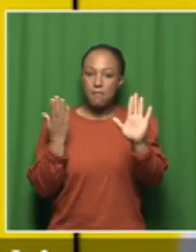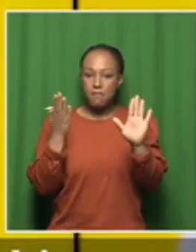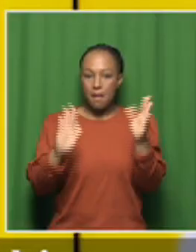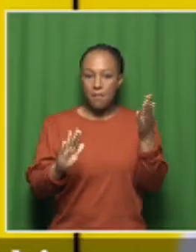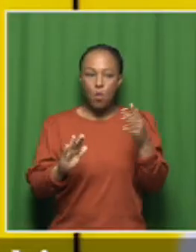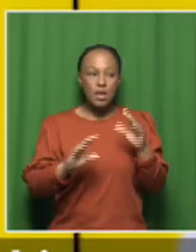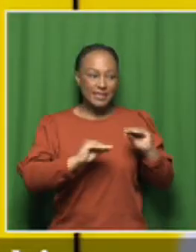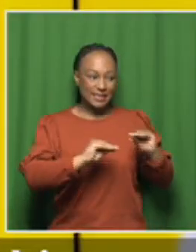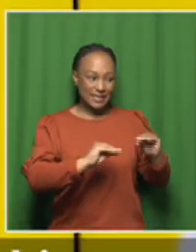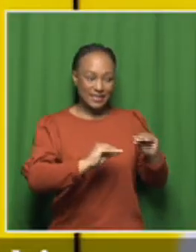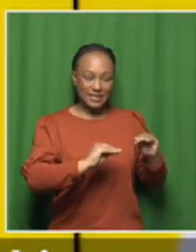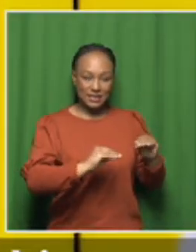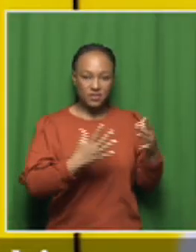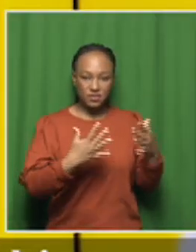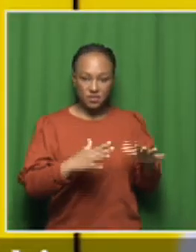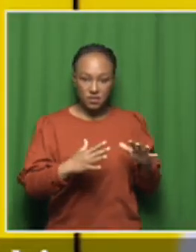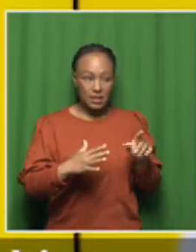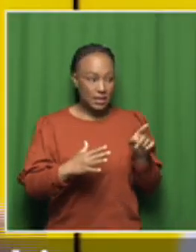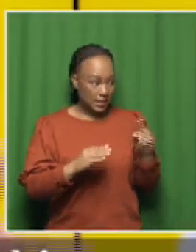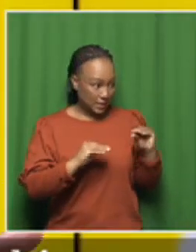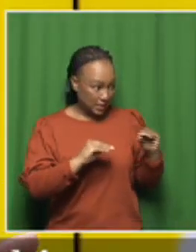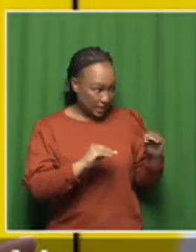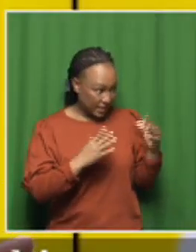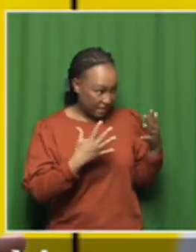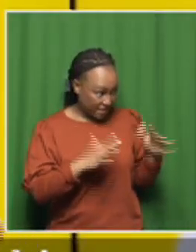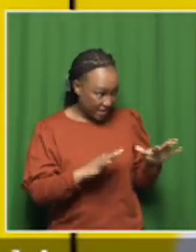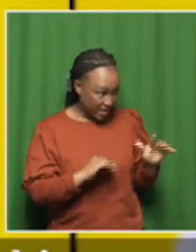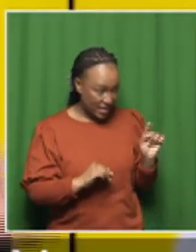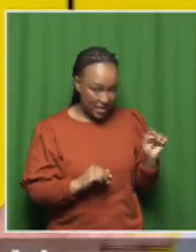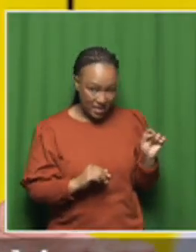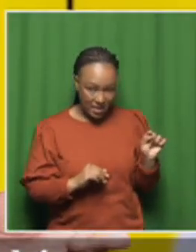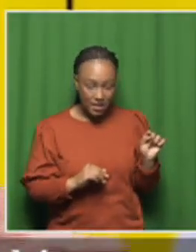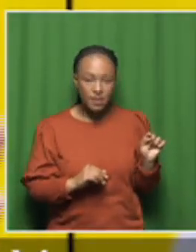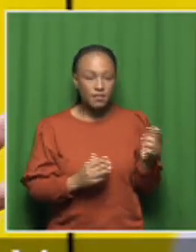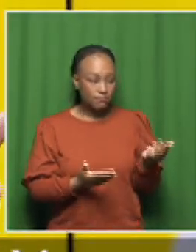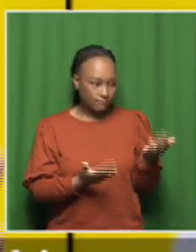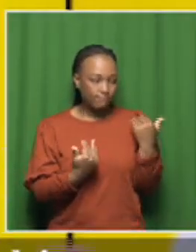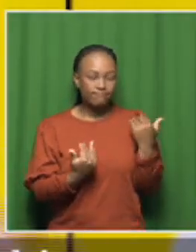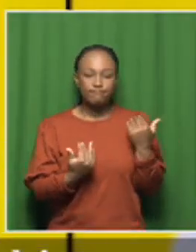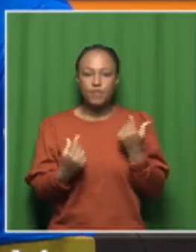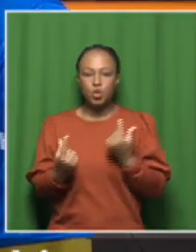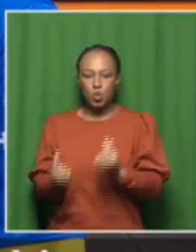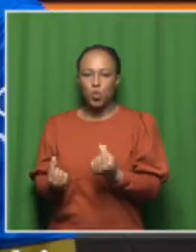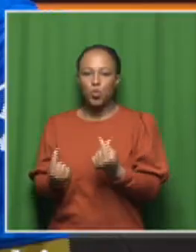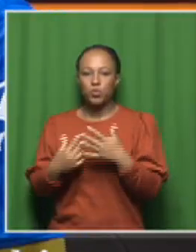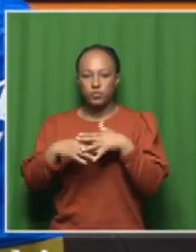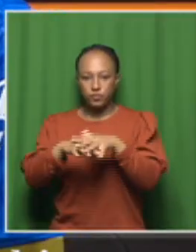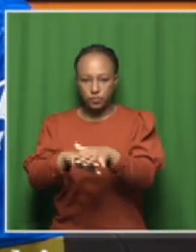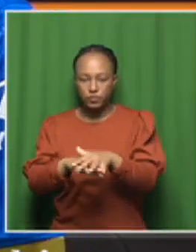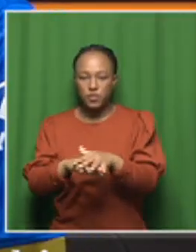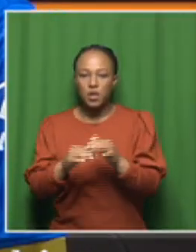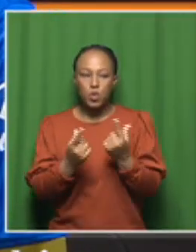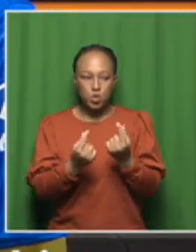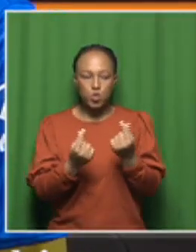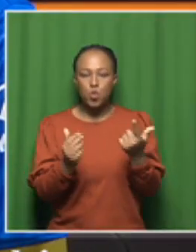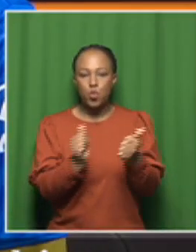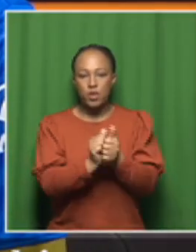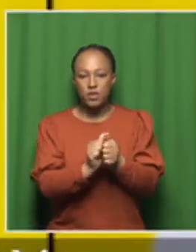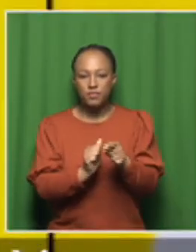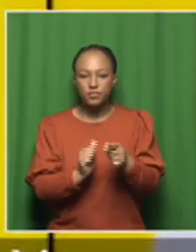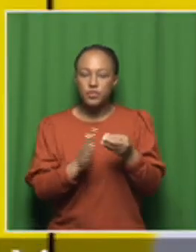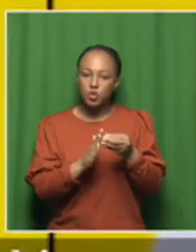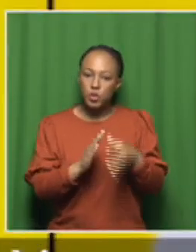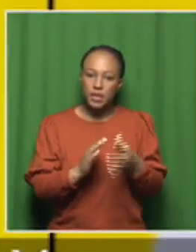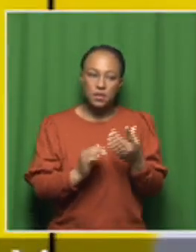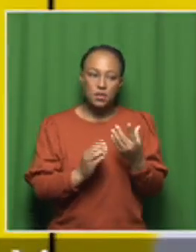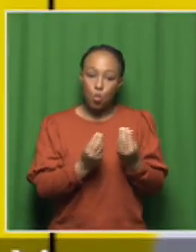them, it's a culmination to that. It's like, now that we've been taught, explore, do it. Let's do it together. So the students, together with